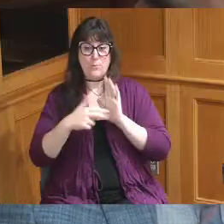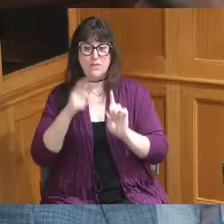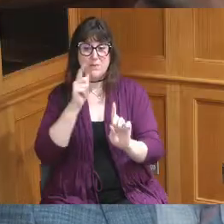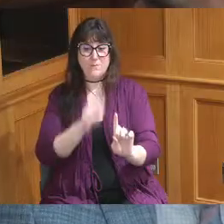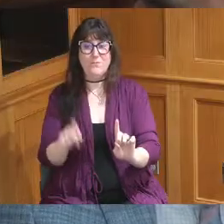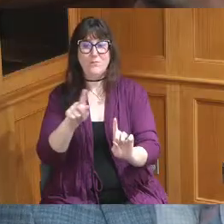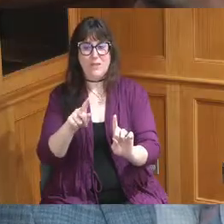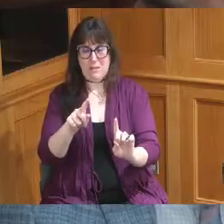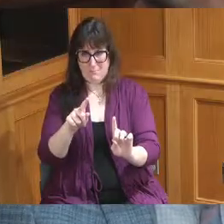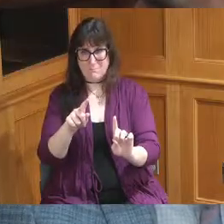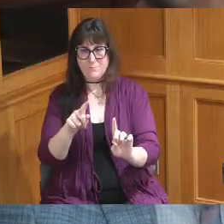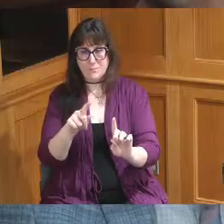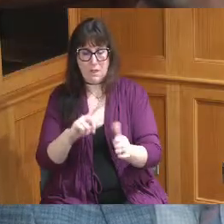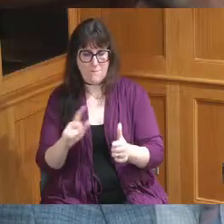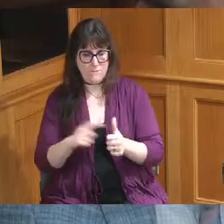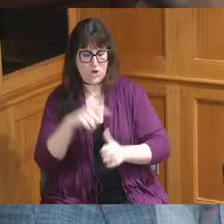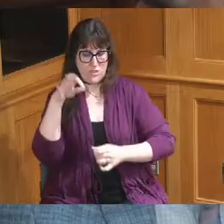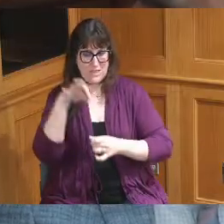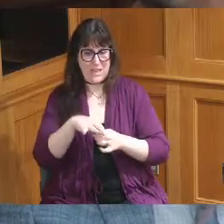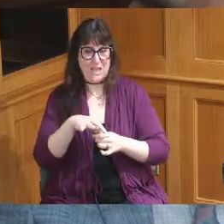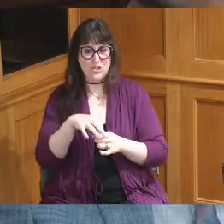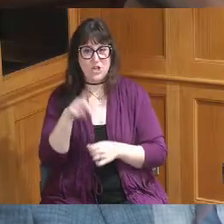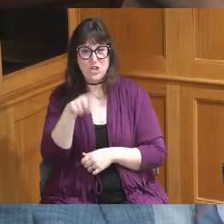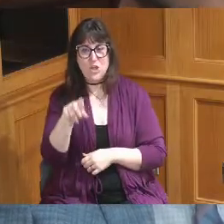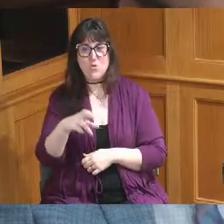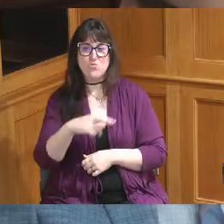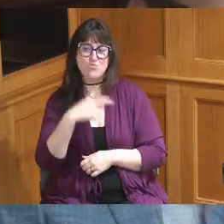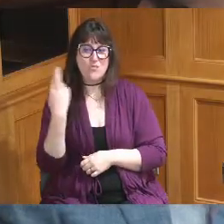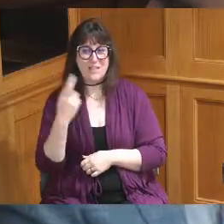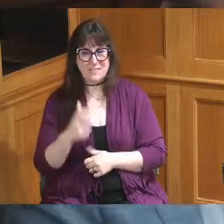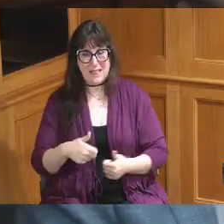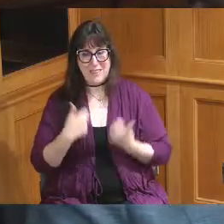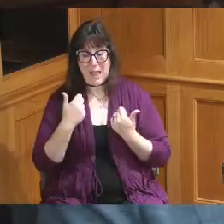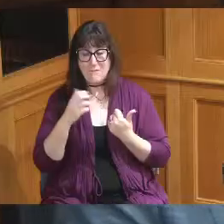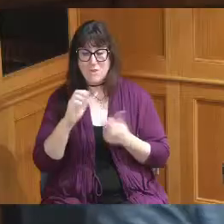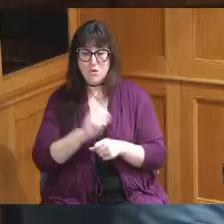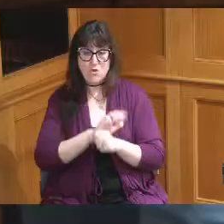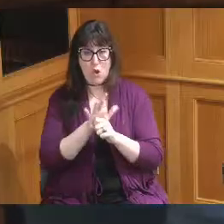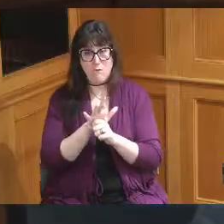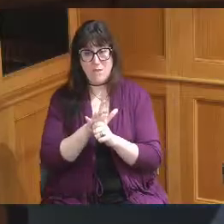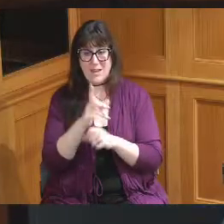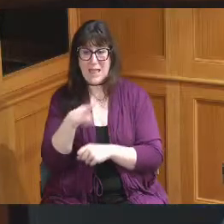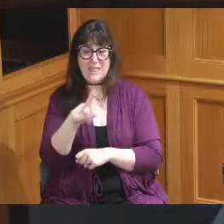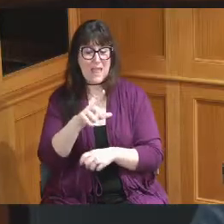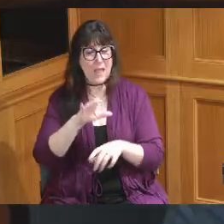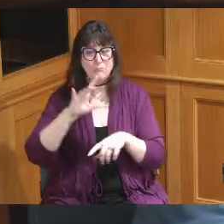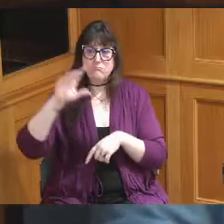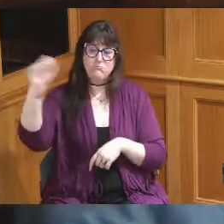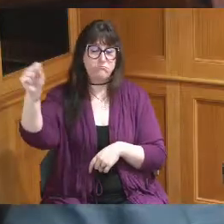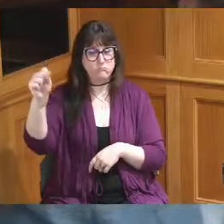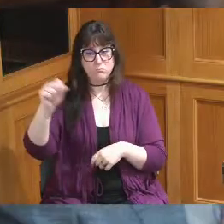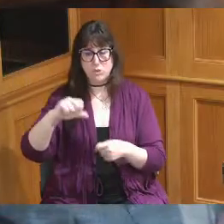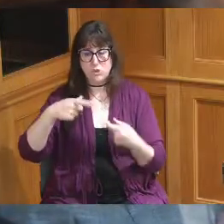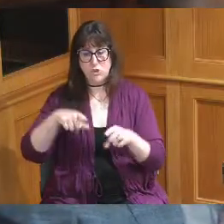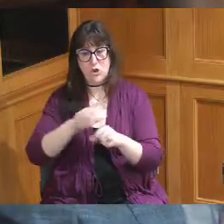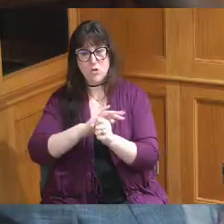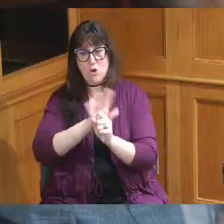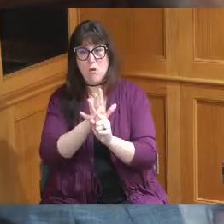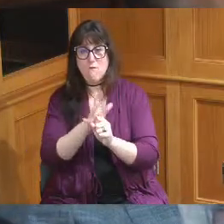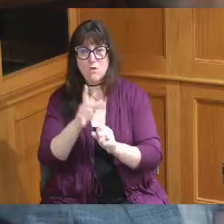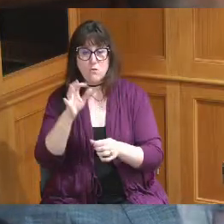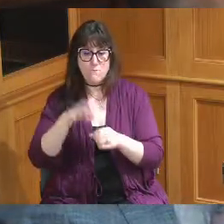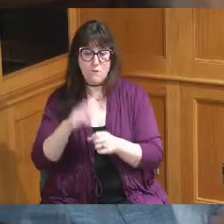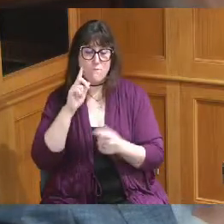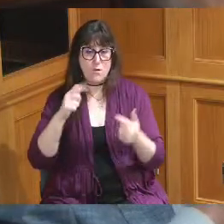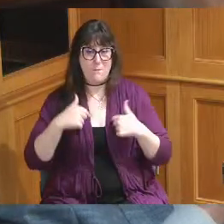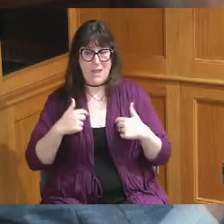My first election, they had to risk their life because we had COVID. And they went out in the COVID to vote for me,